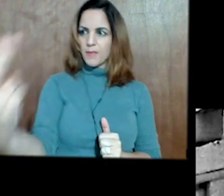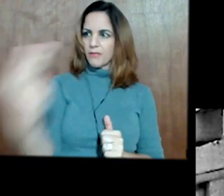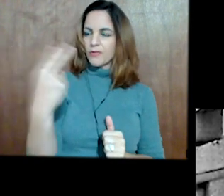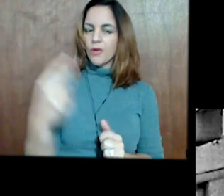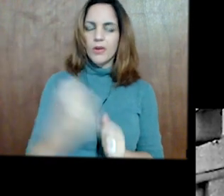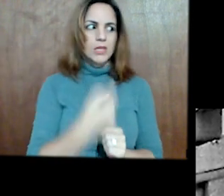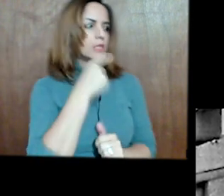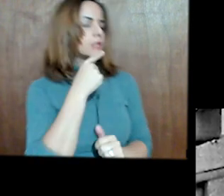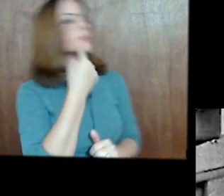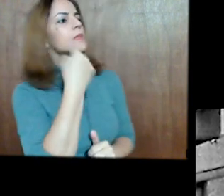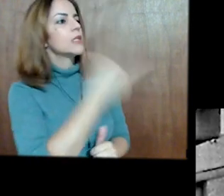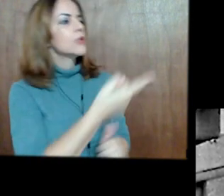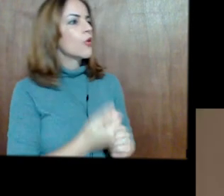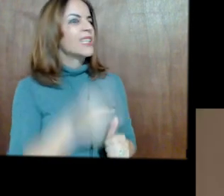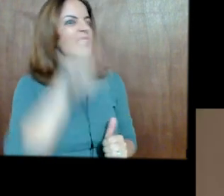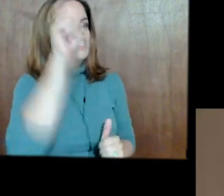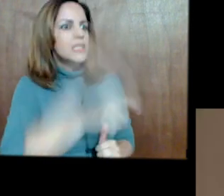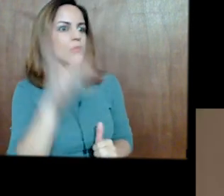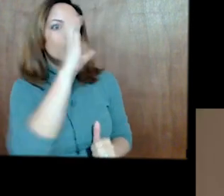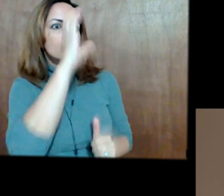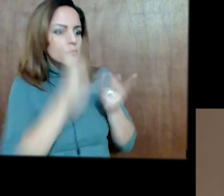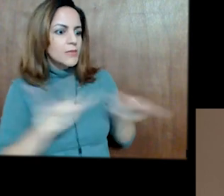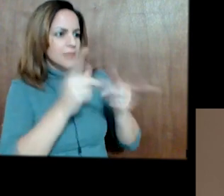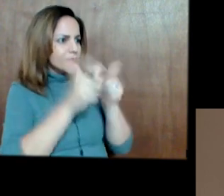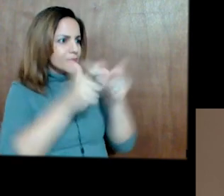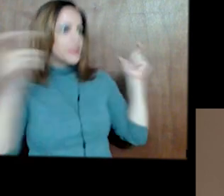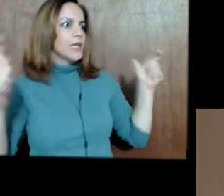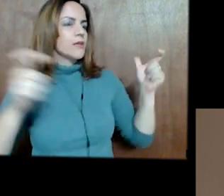big place, big place. Where are big places?